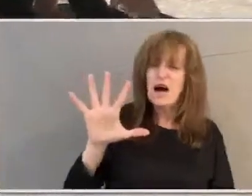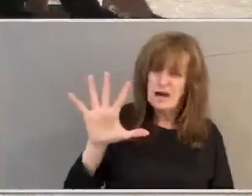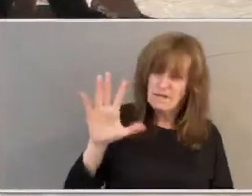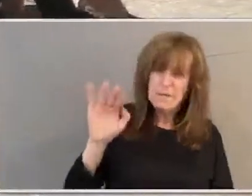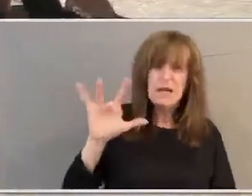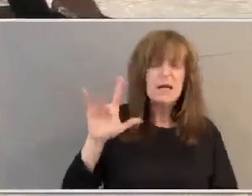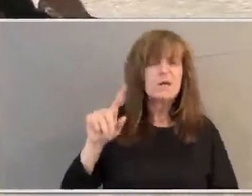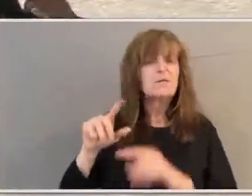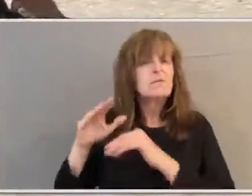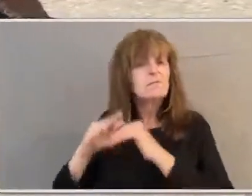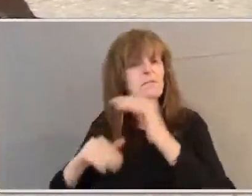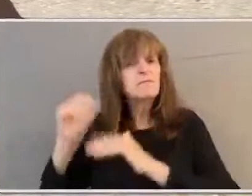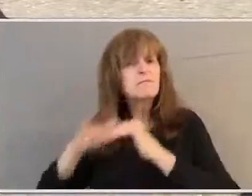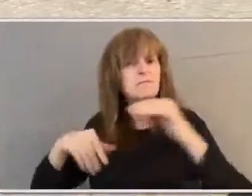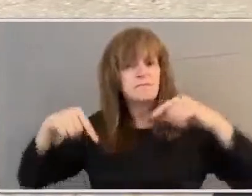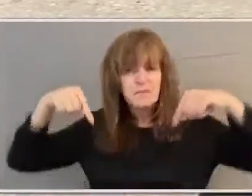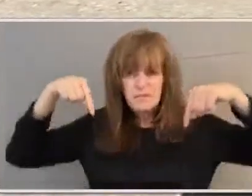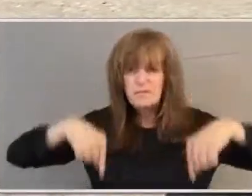Windsor.